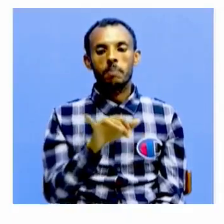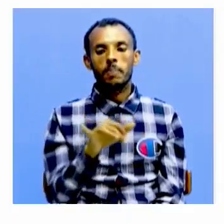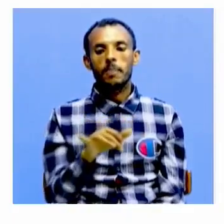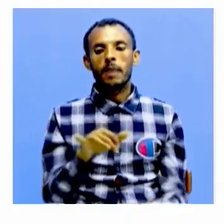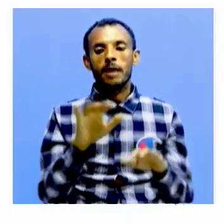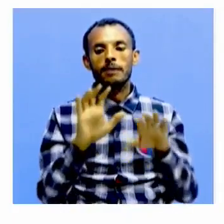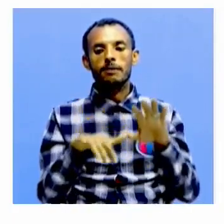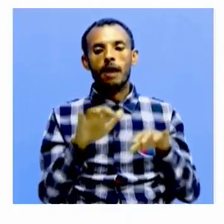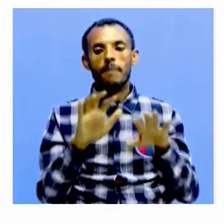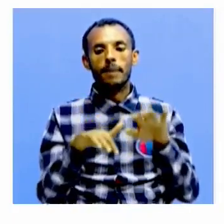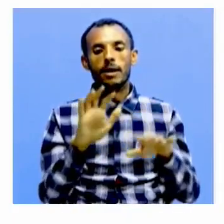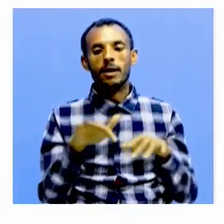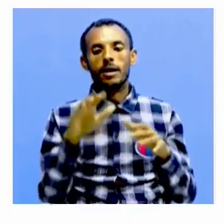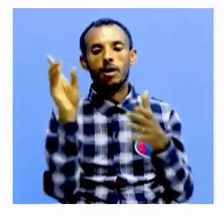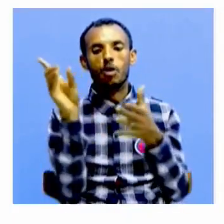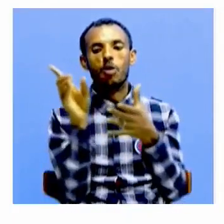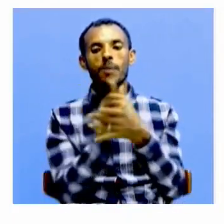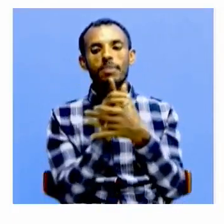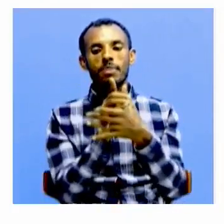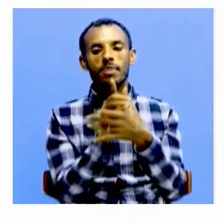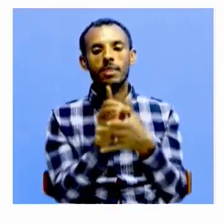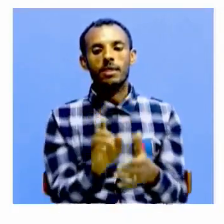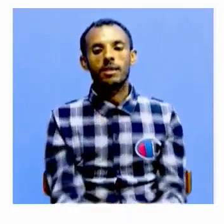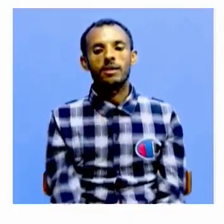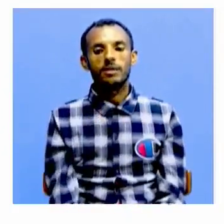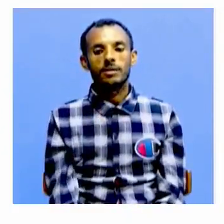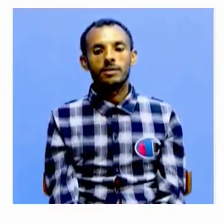typing documents,